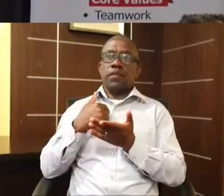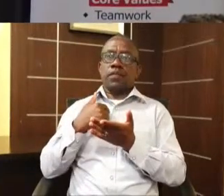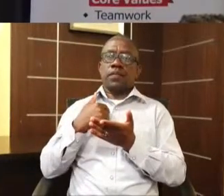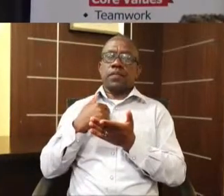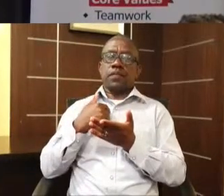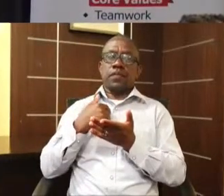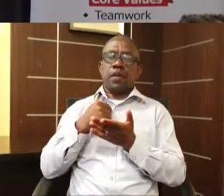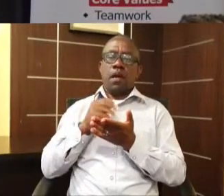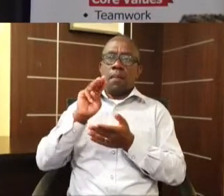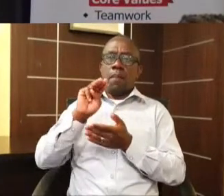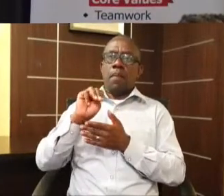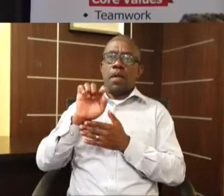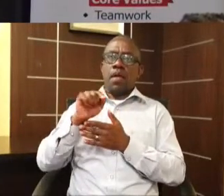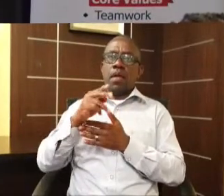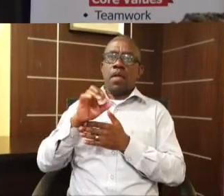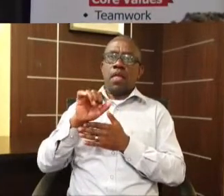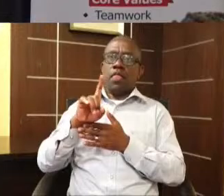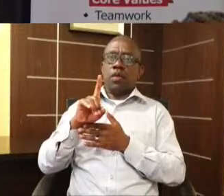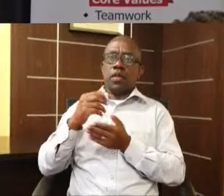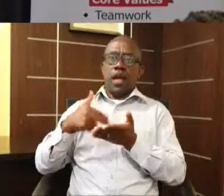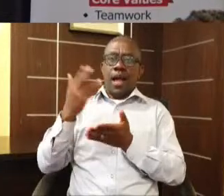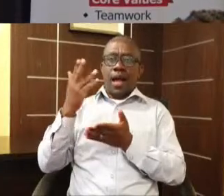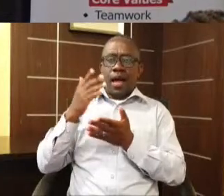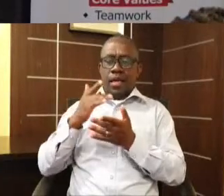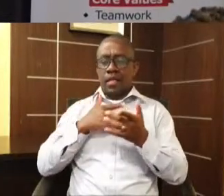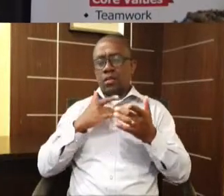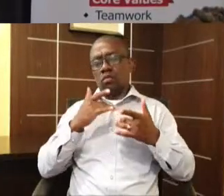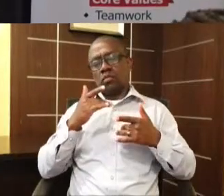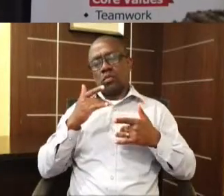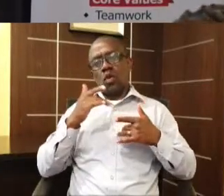method that was highly considered by the clients?